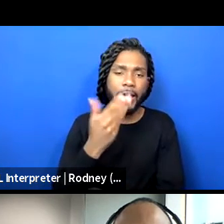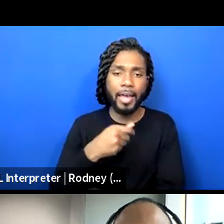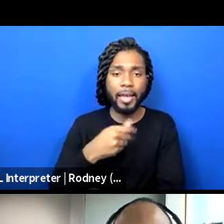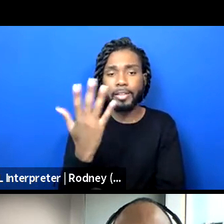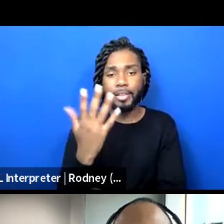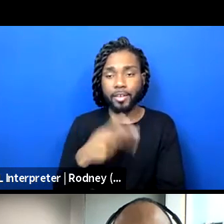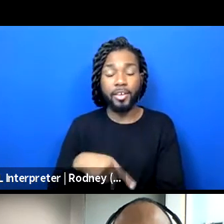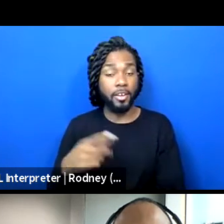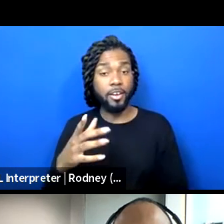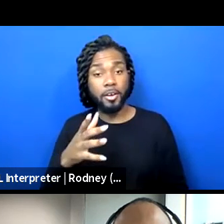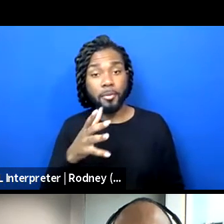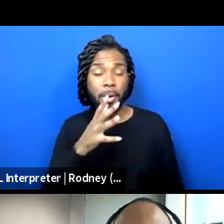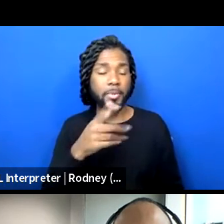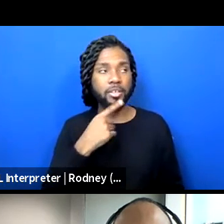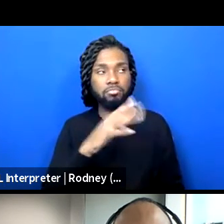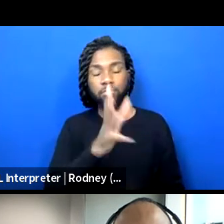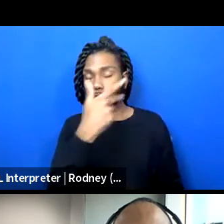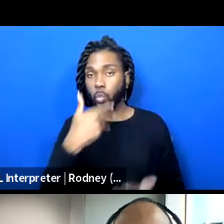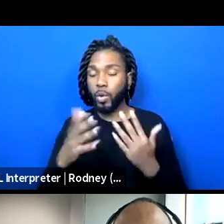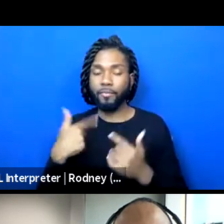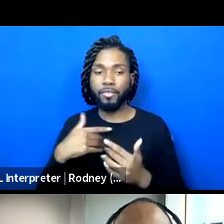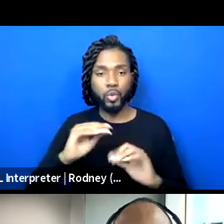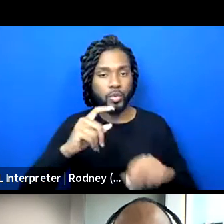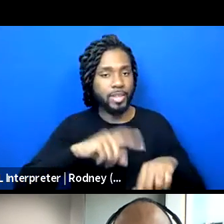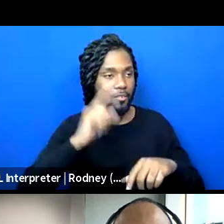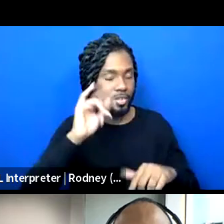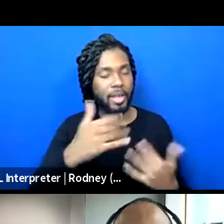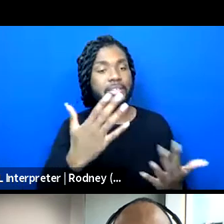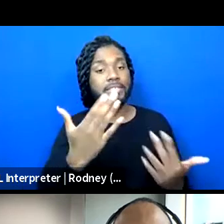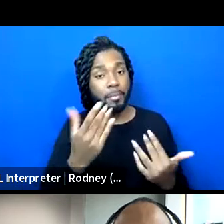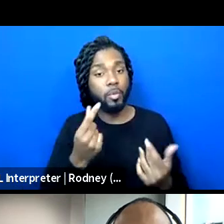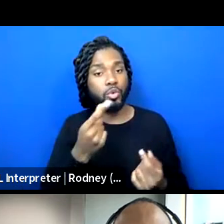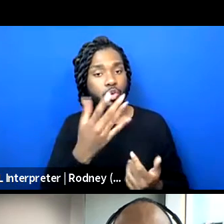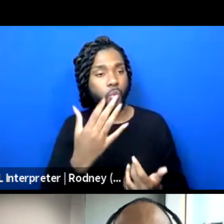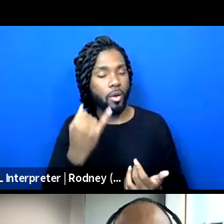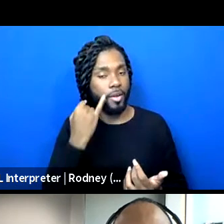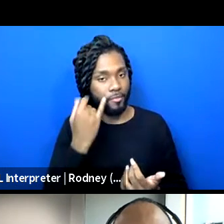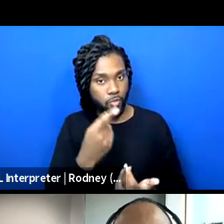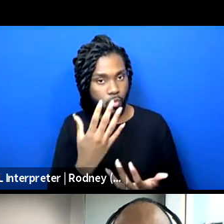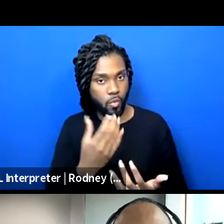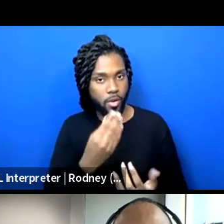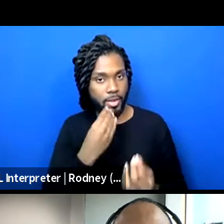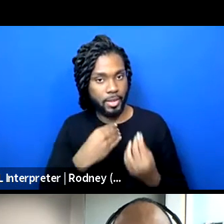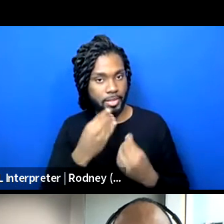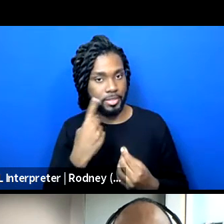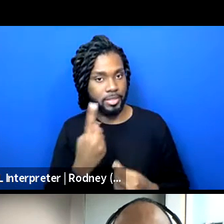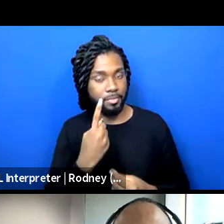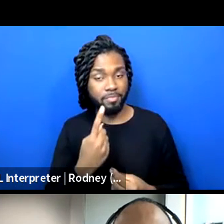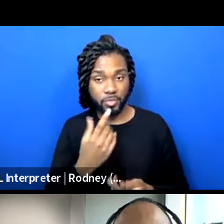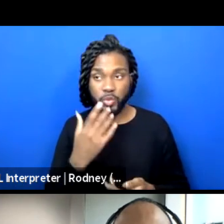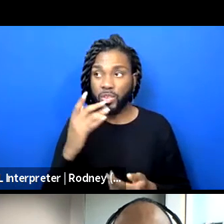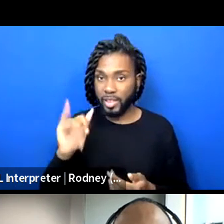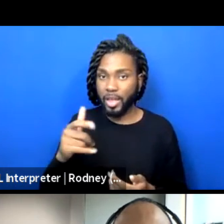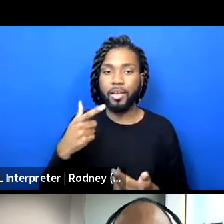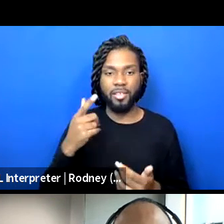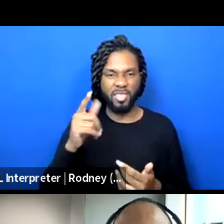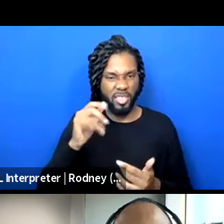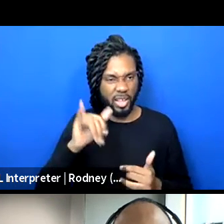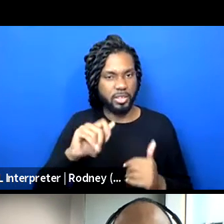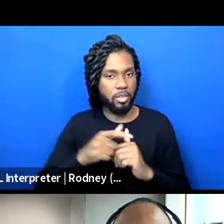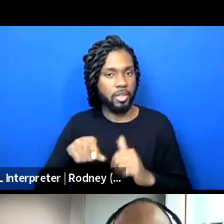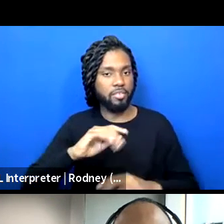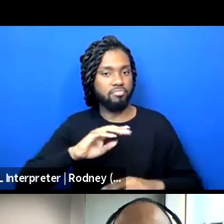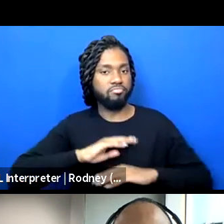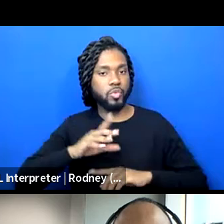you know, like, we don't have time for that. Tell me what you want if you want something. And we can fulfill that order. And that's how we